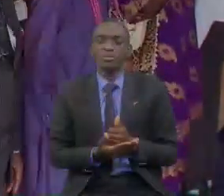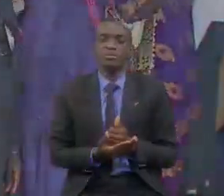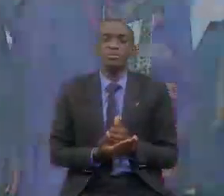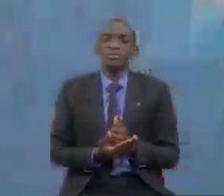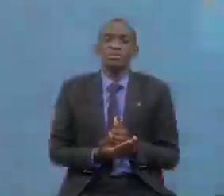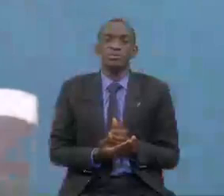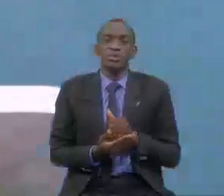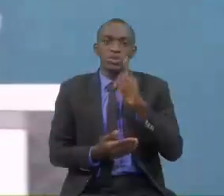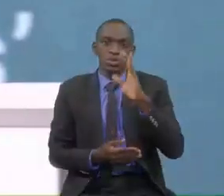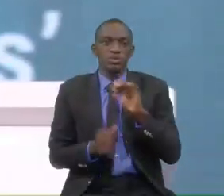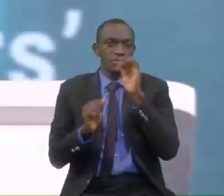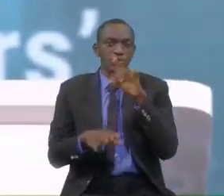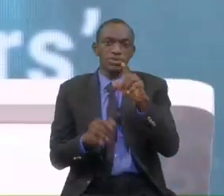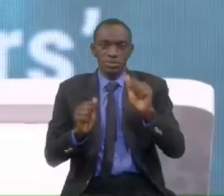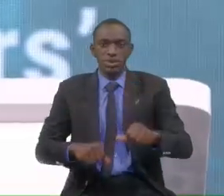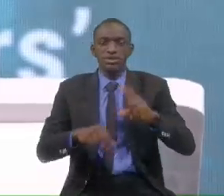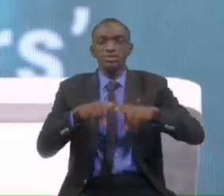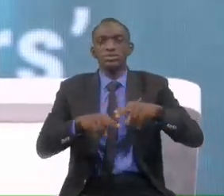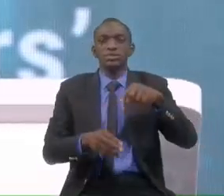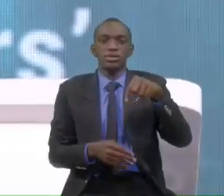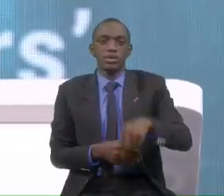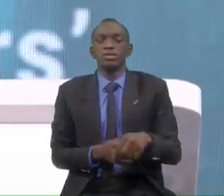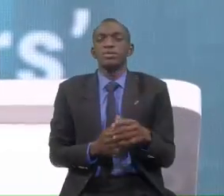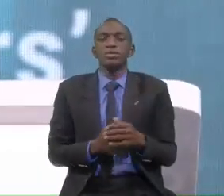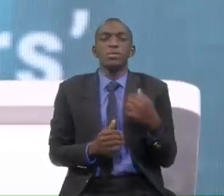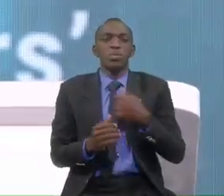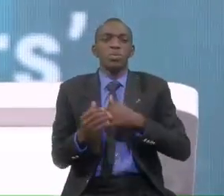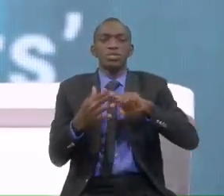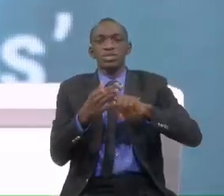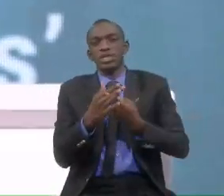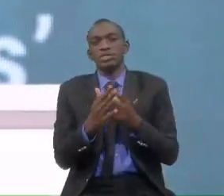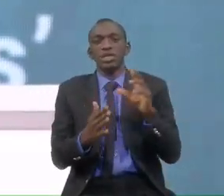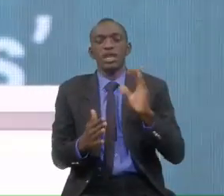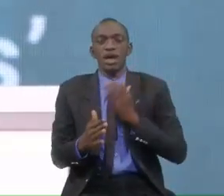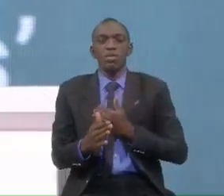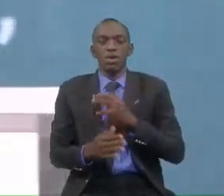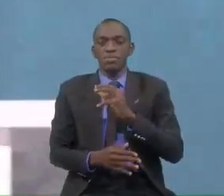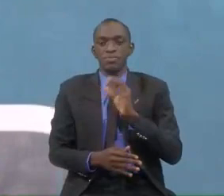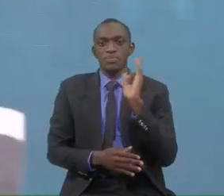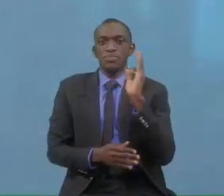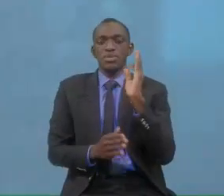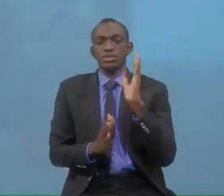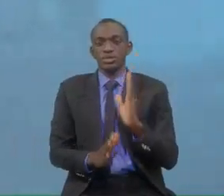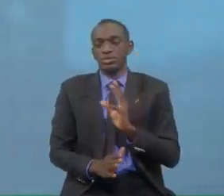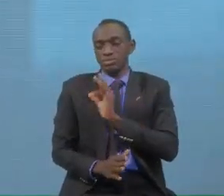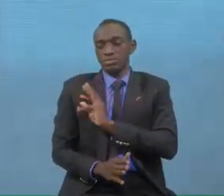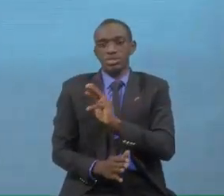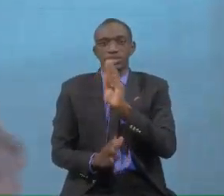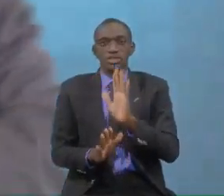God bless you. You can sit down. We started a ministers' conference on